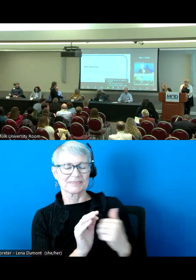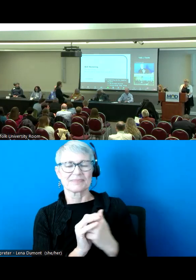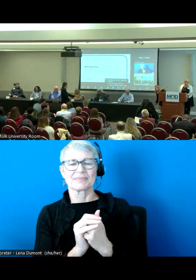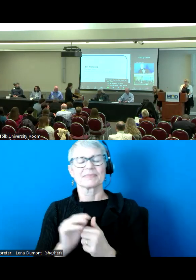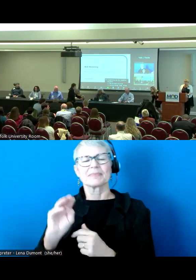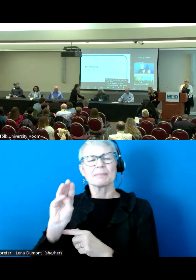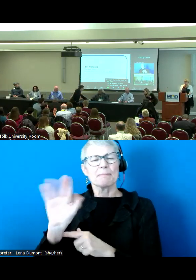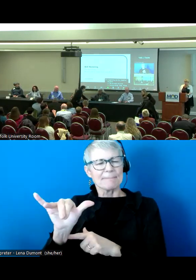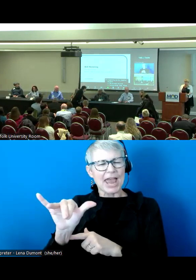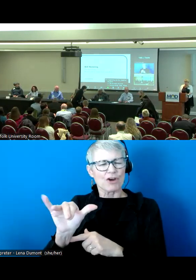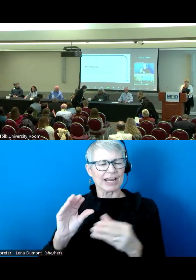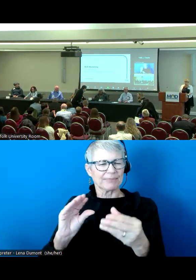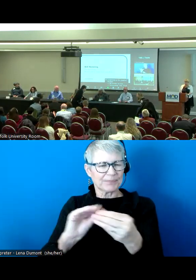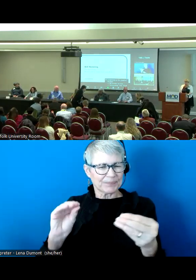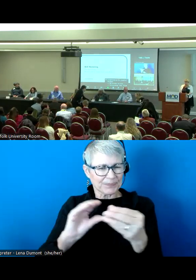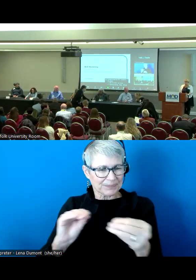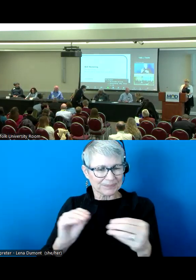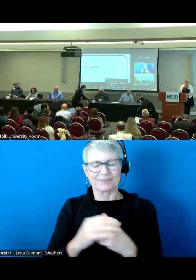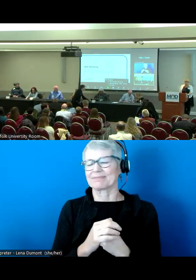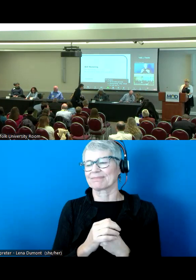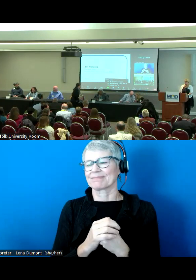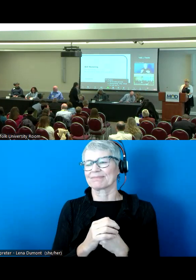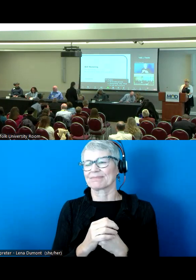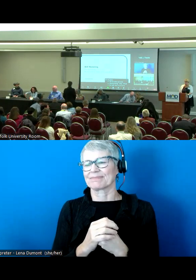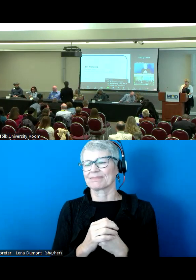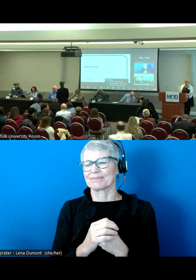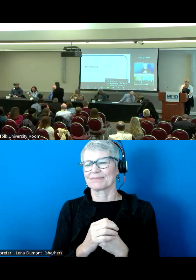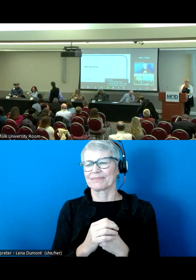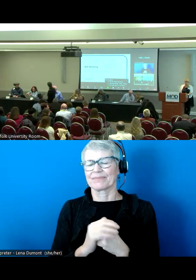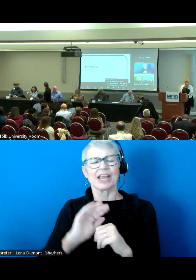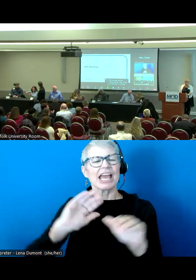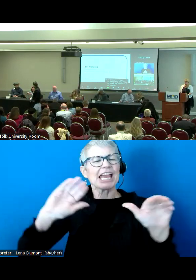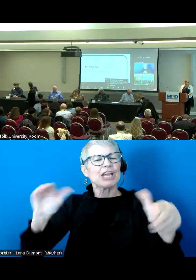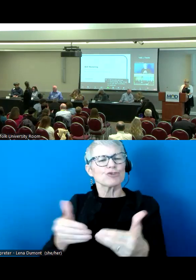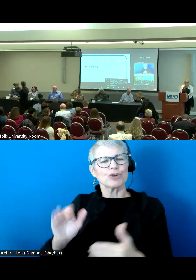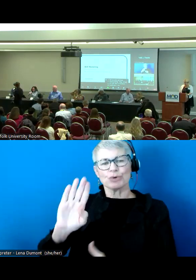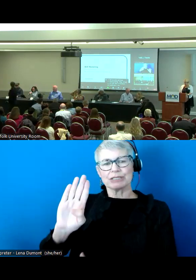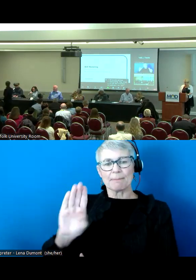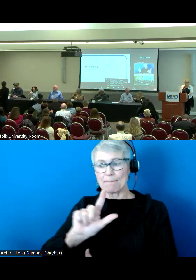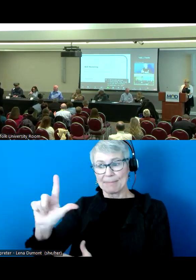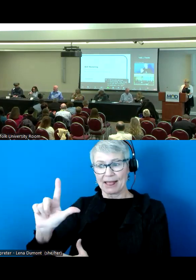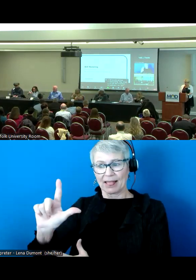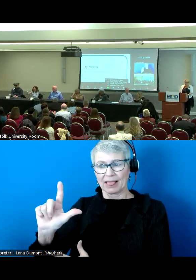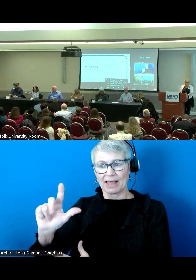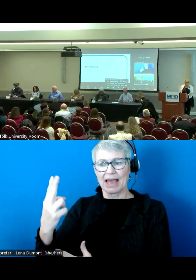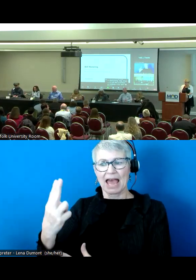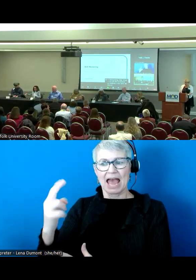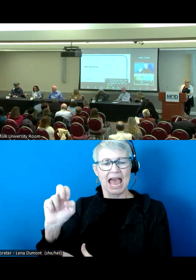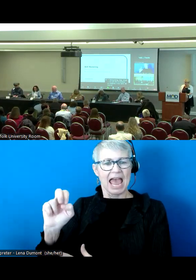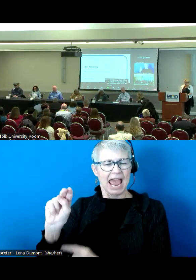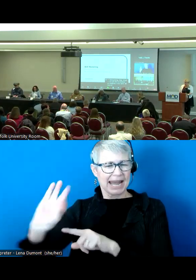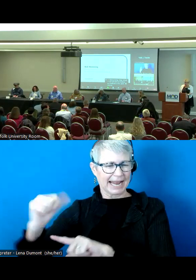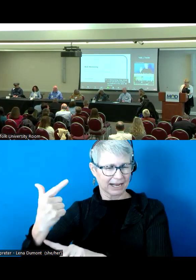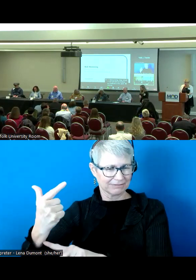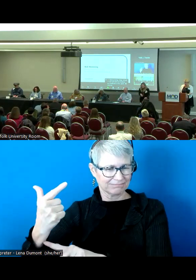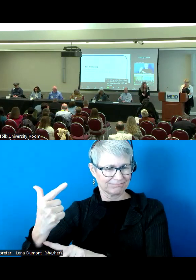So I just want to introduce our moderator of the panel, Bill Henning. What can be said about